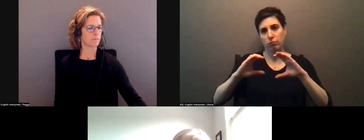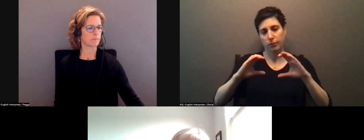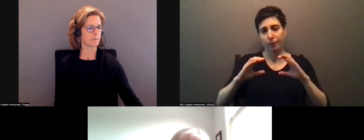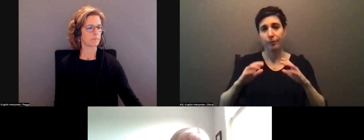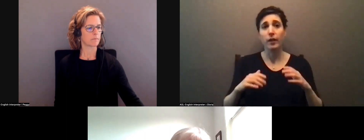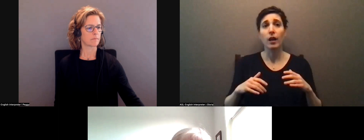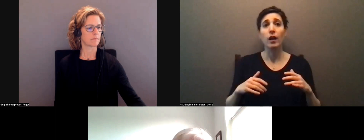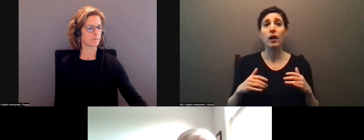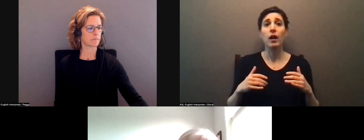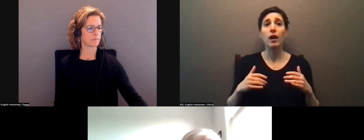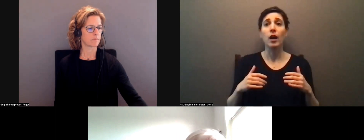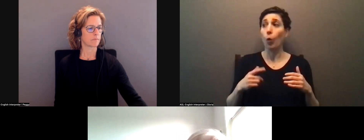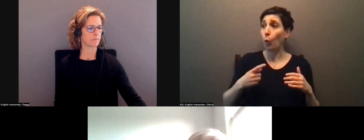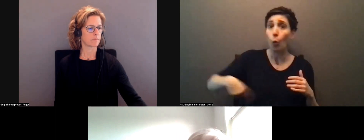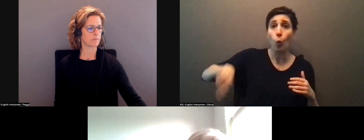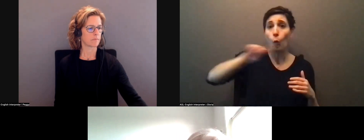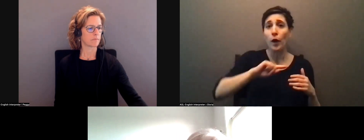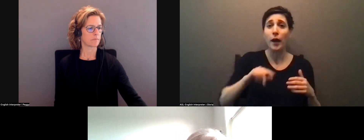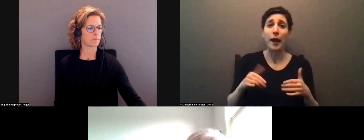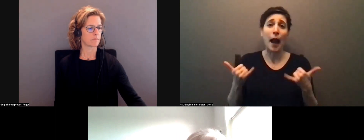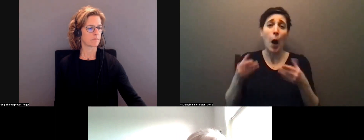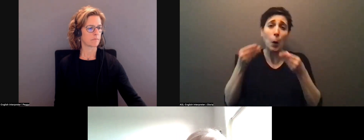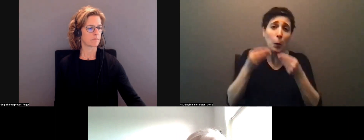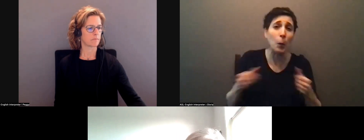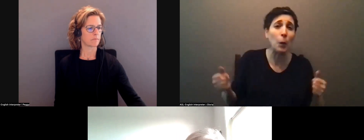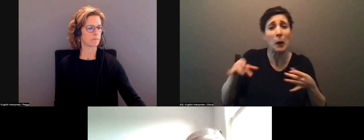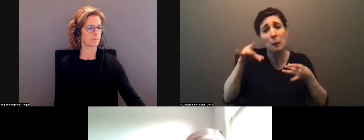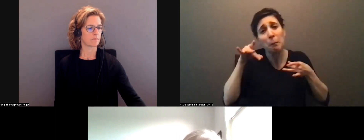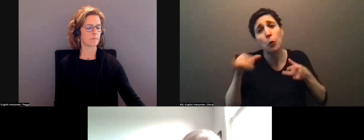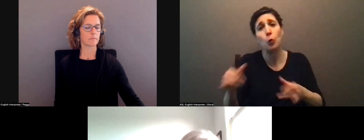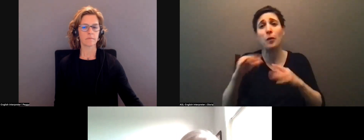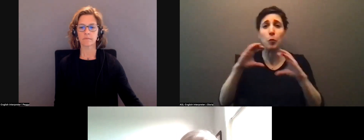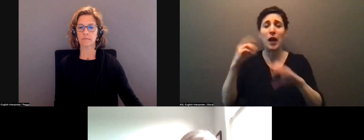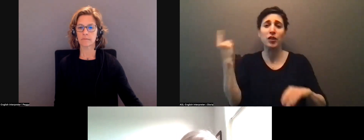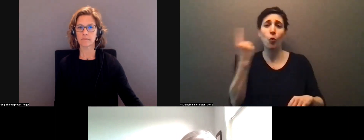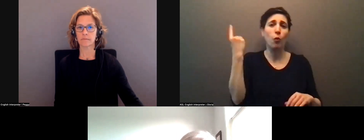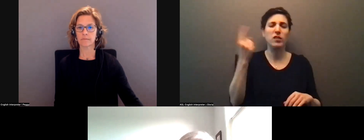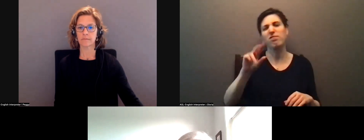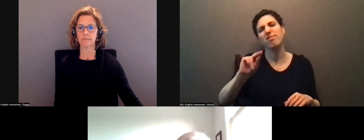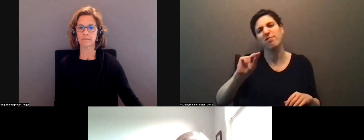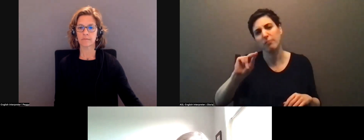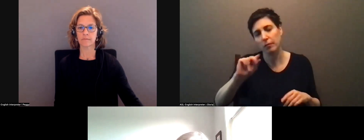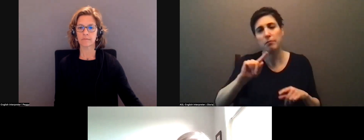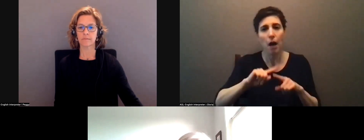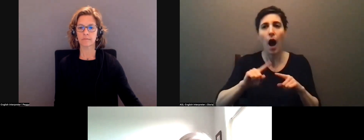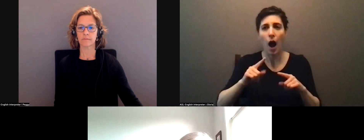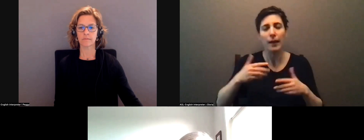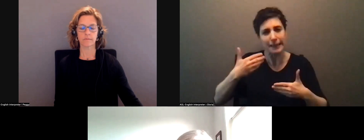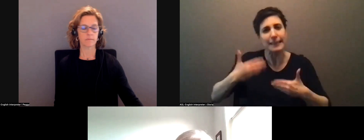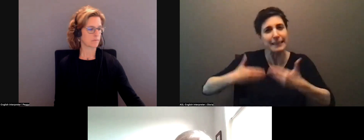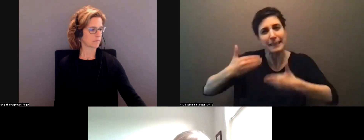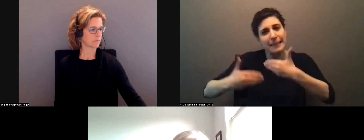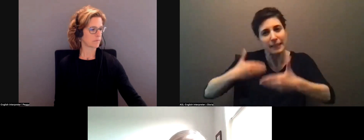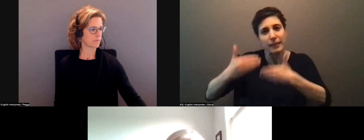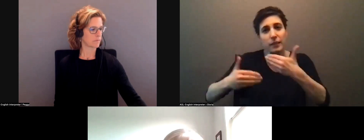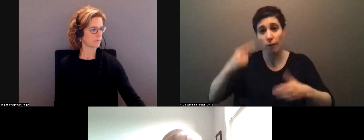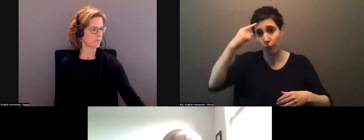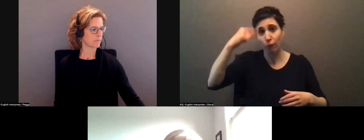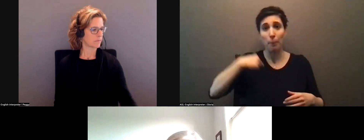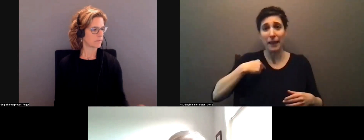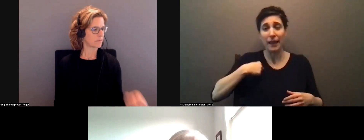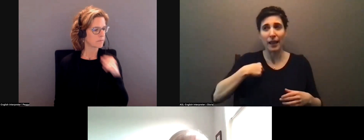that process. So that's the biggest, I would say the biggest takeaway for us was, for me anyway,